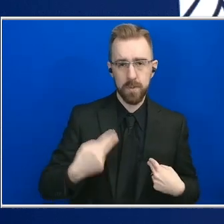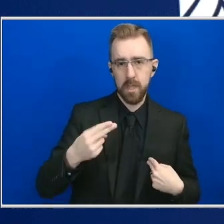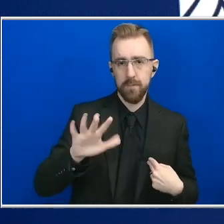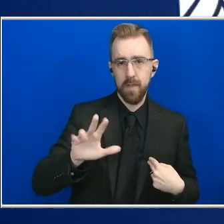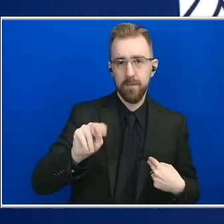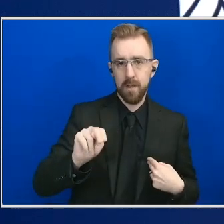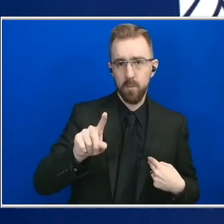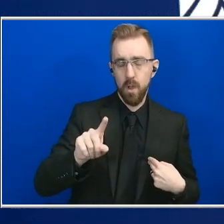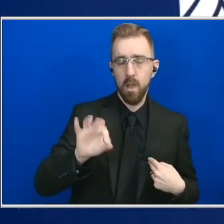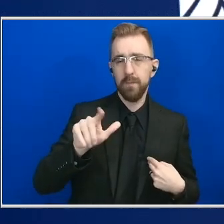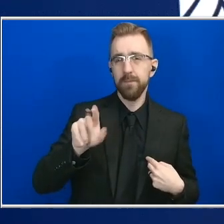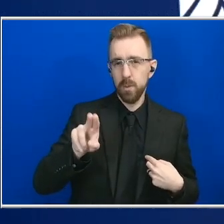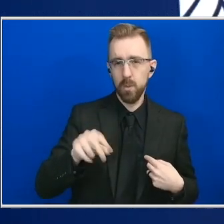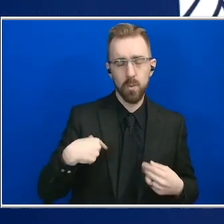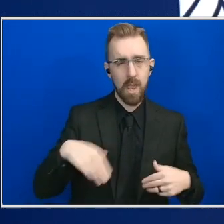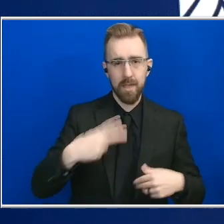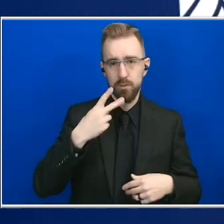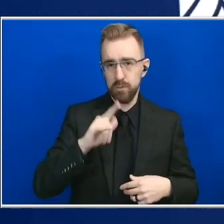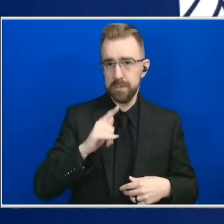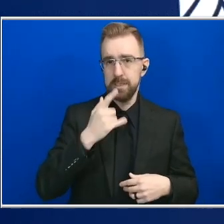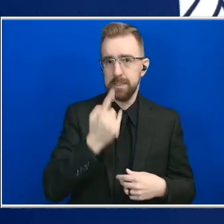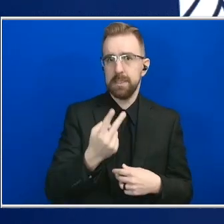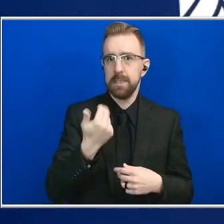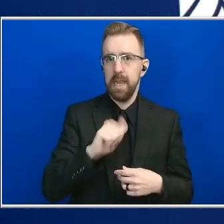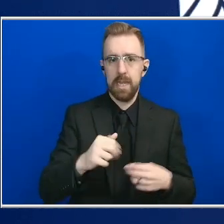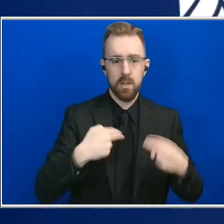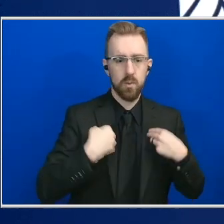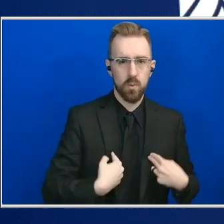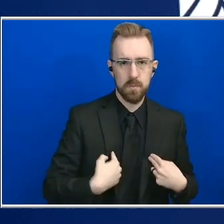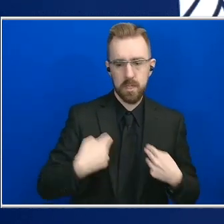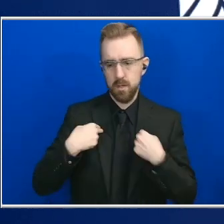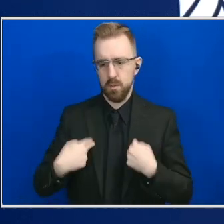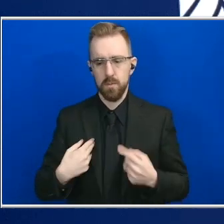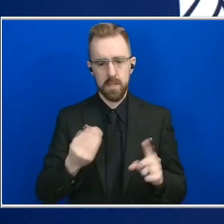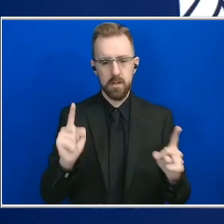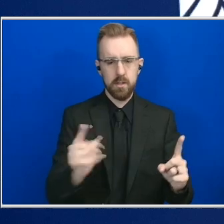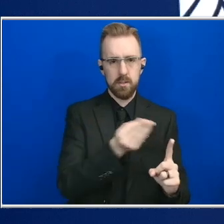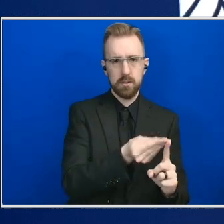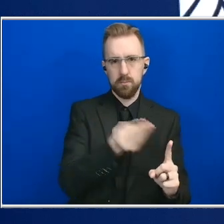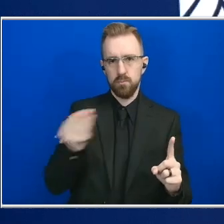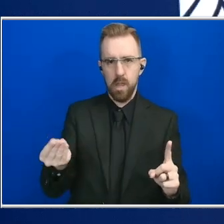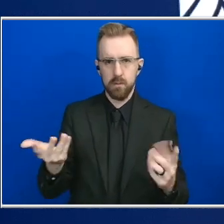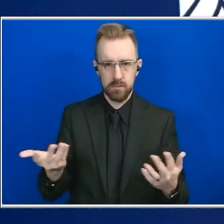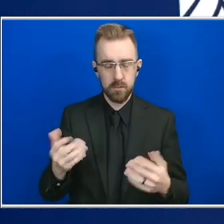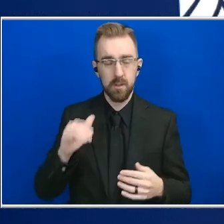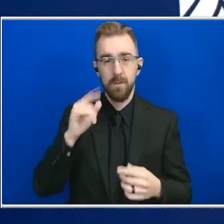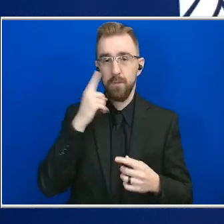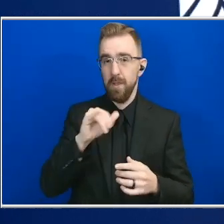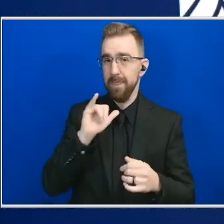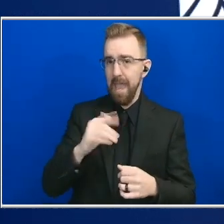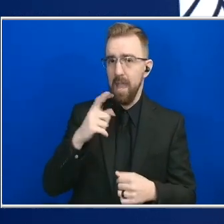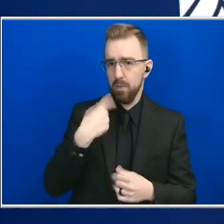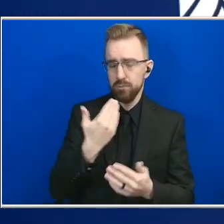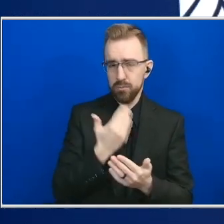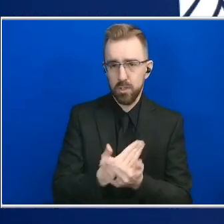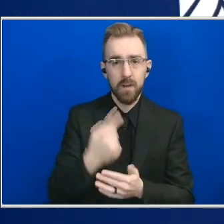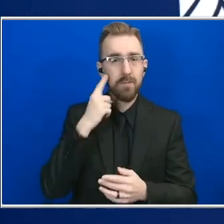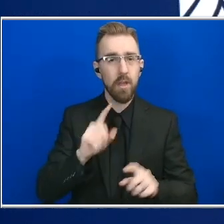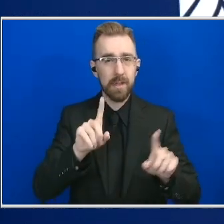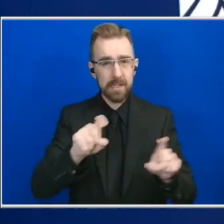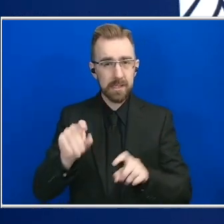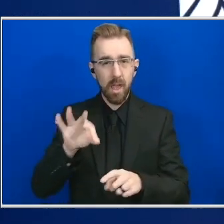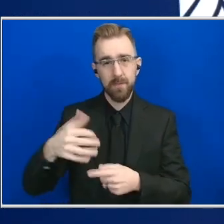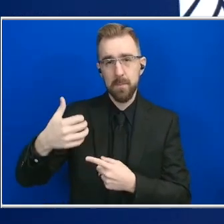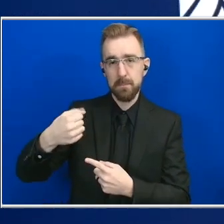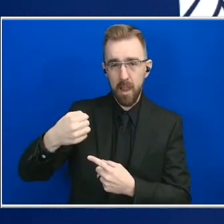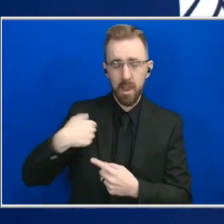we haven't really seen any human-to-human spread either. So right now on that front, it looks good. As far as the testing of the milk, I think this is